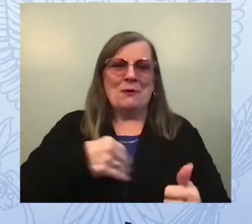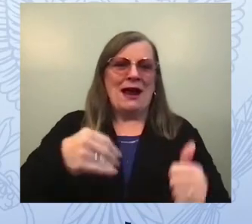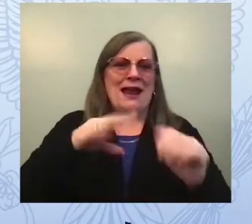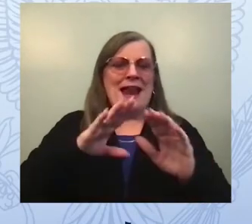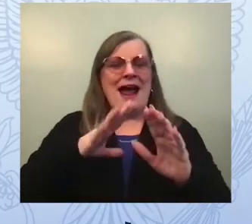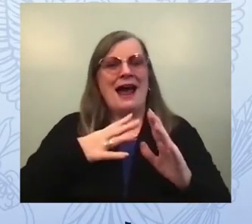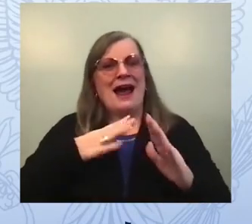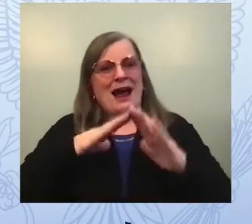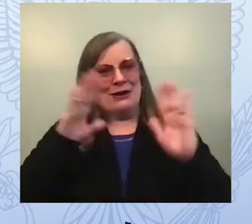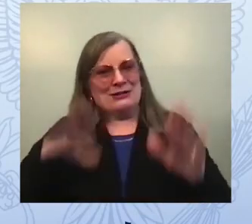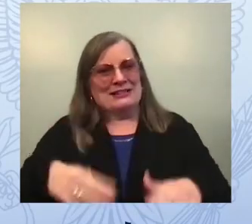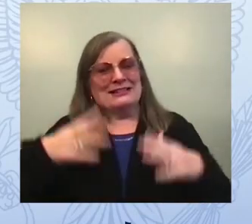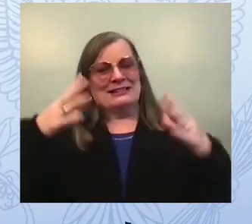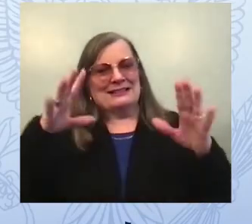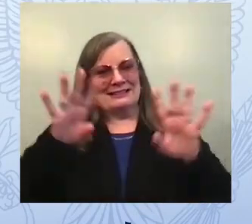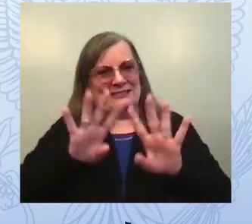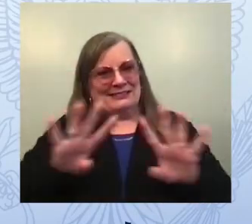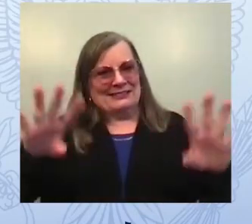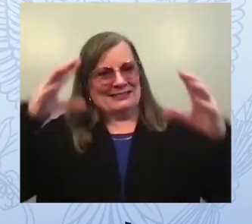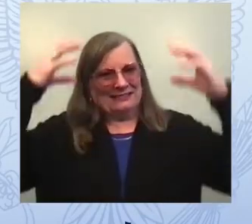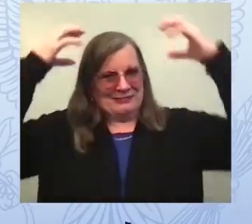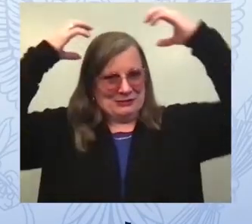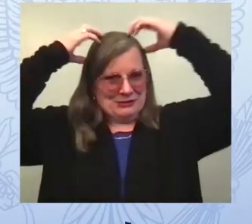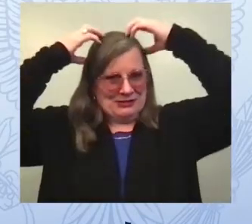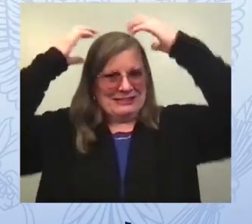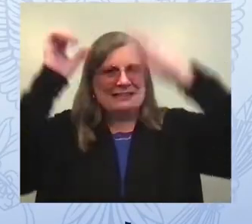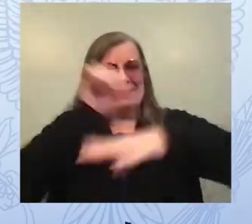musical, Frozen.